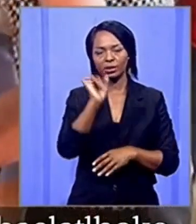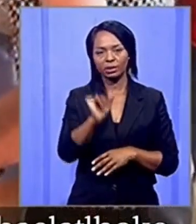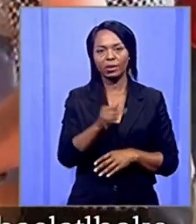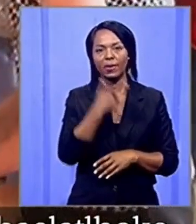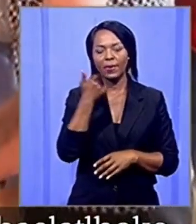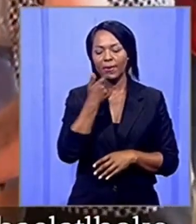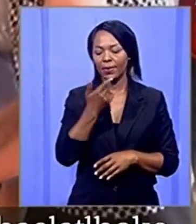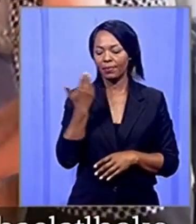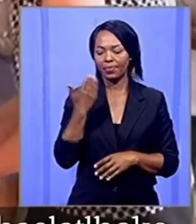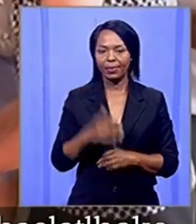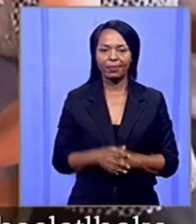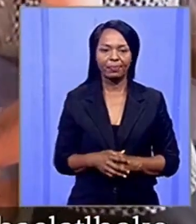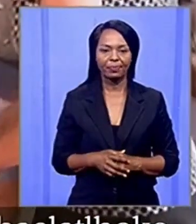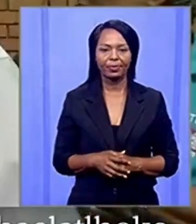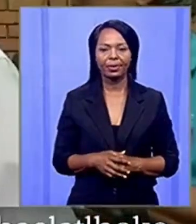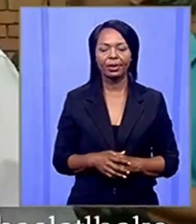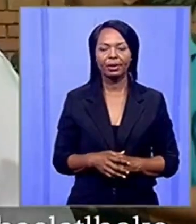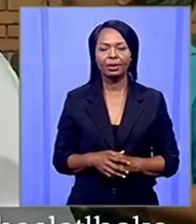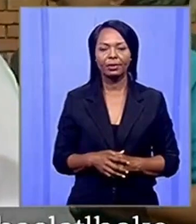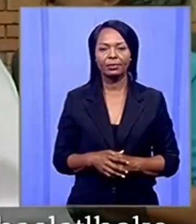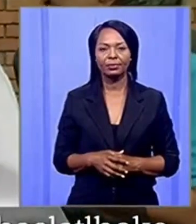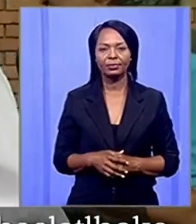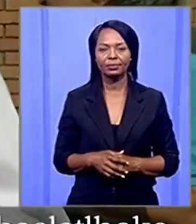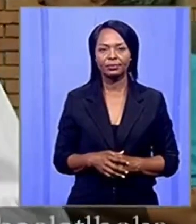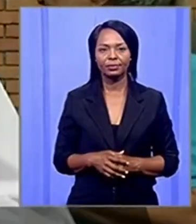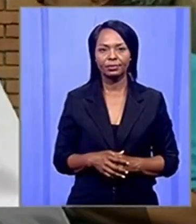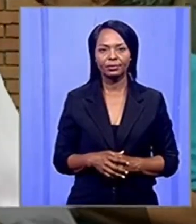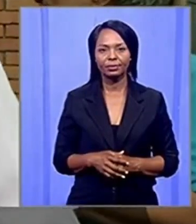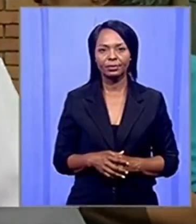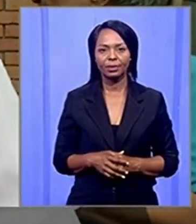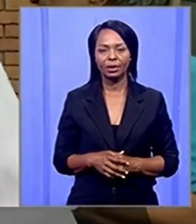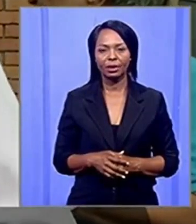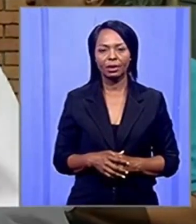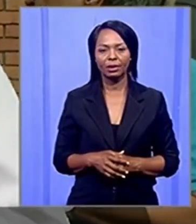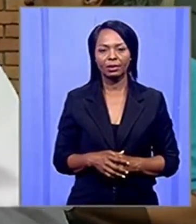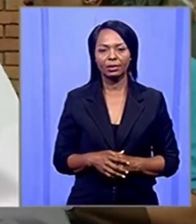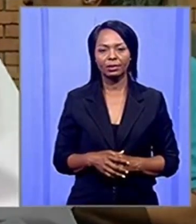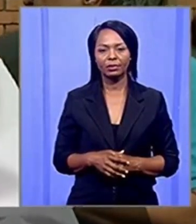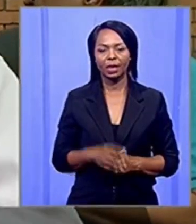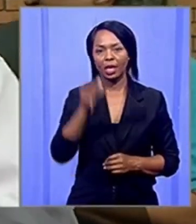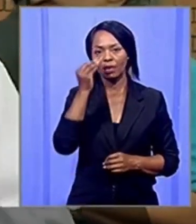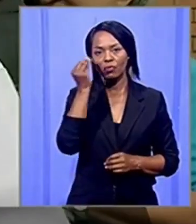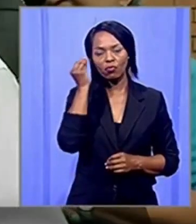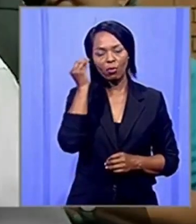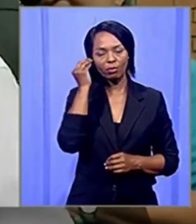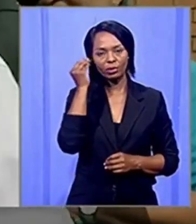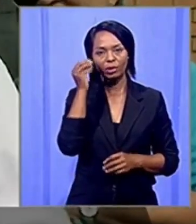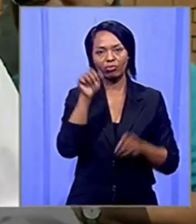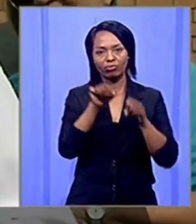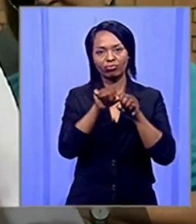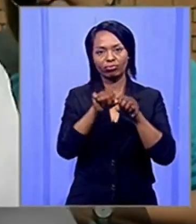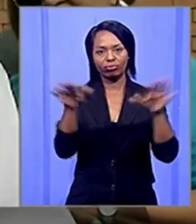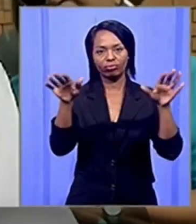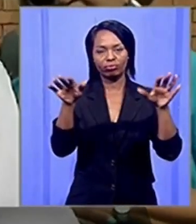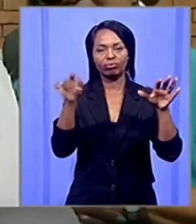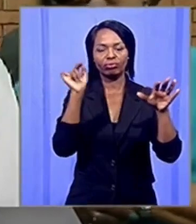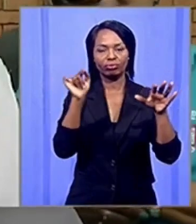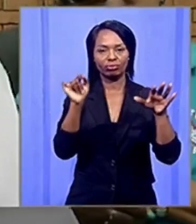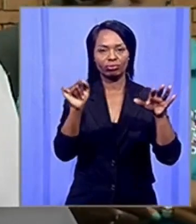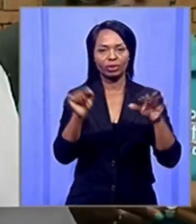jaana. There was an official that leaked in terms of legislation certain